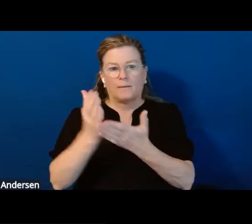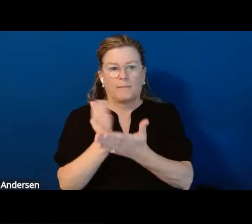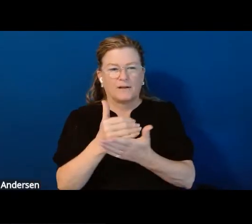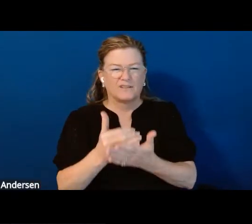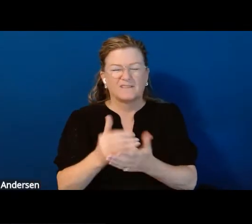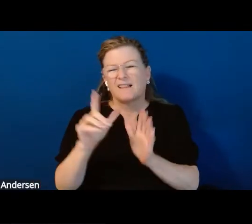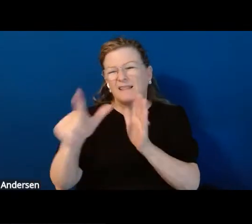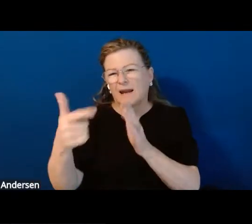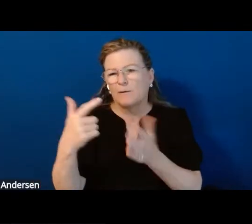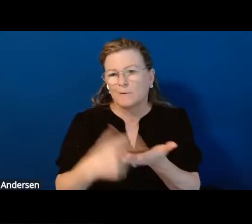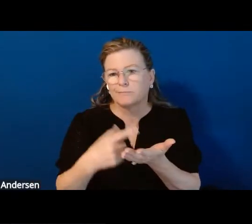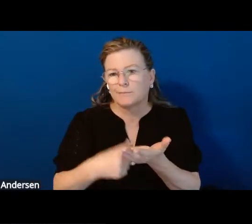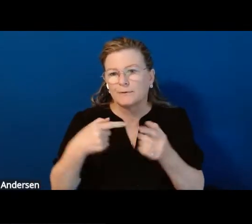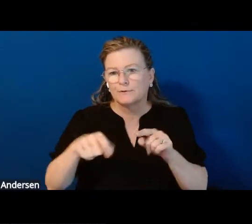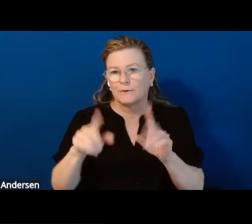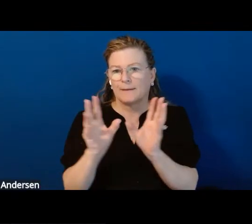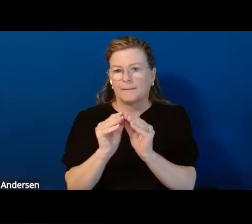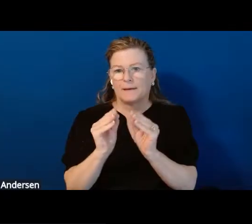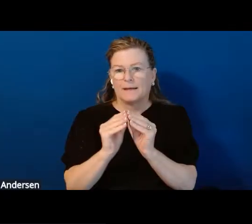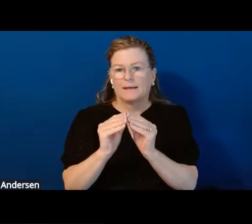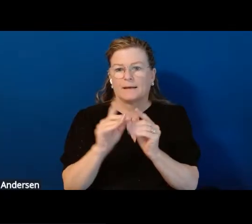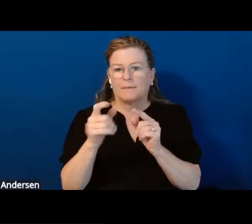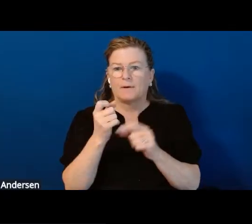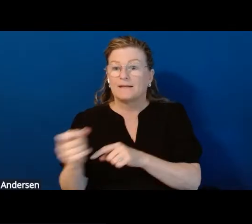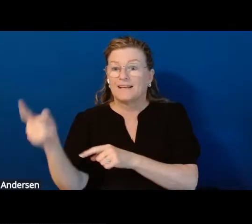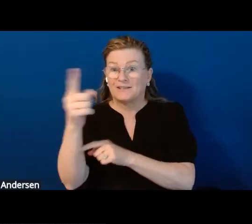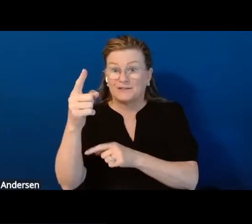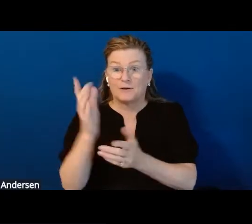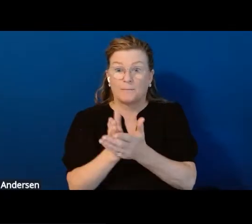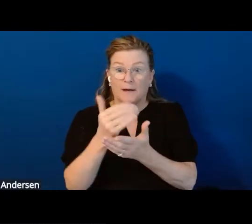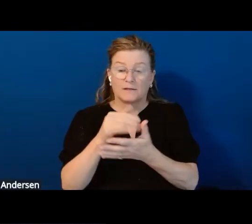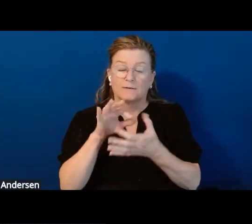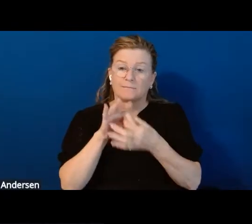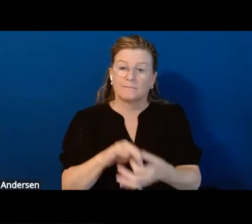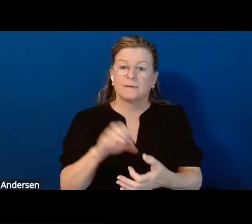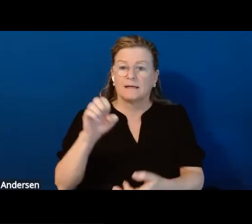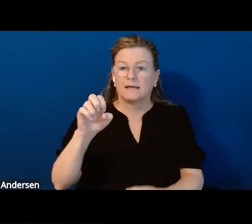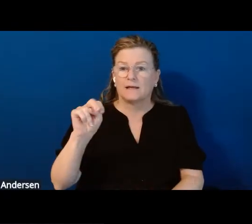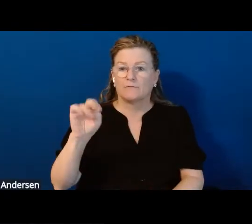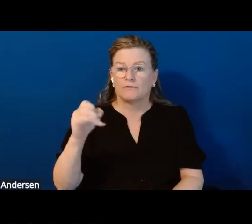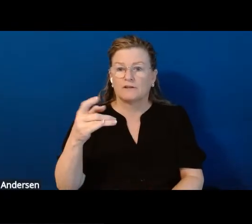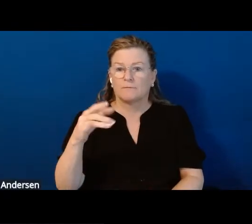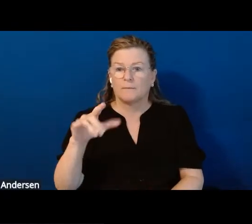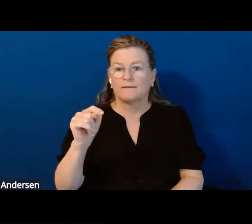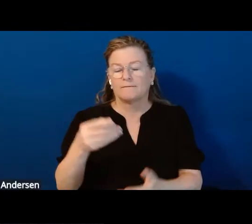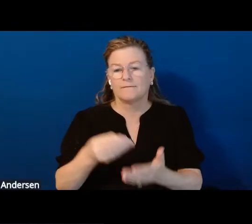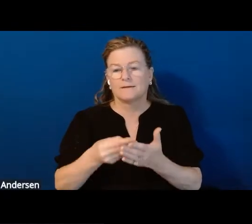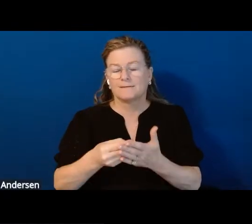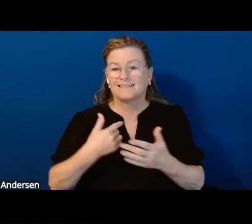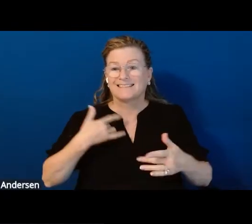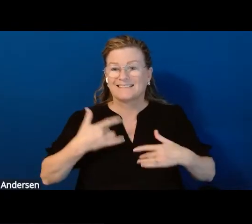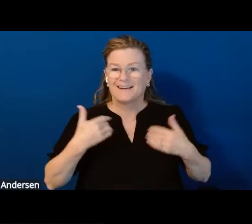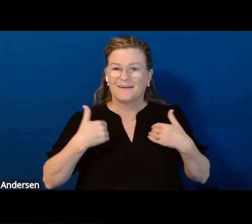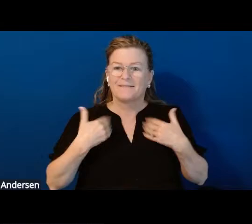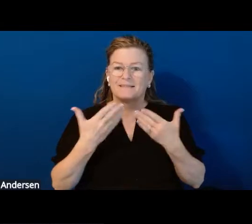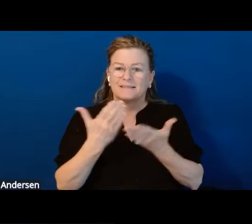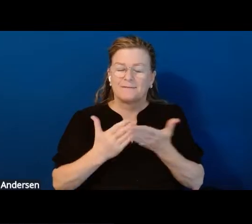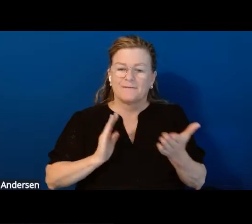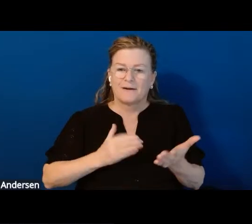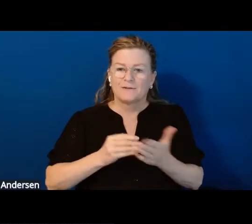later in today's meeting about next year's budget related to enrichment funds. But we're so excited to have some of our students who